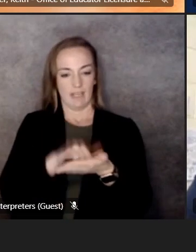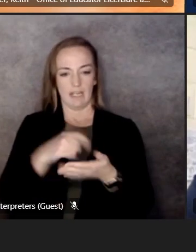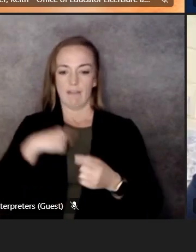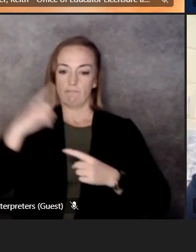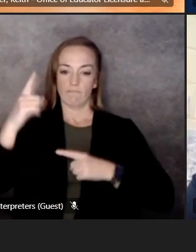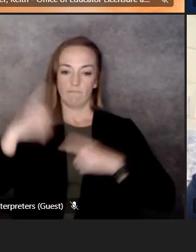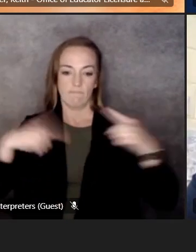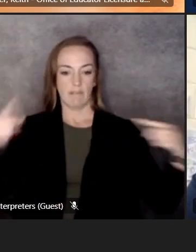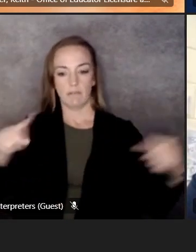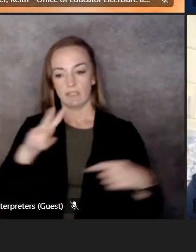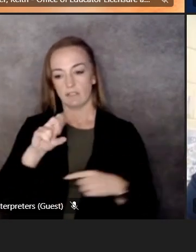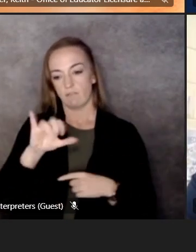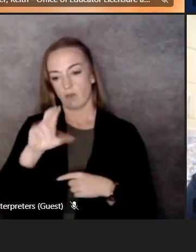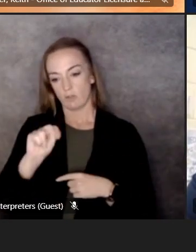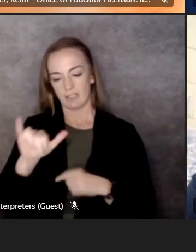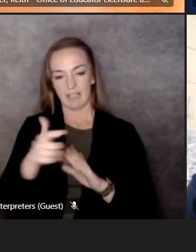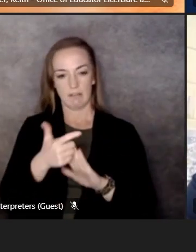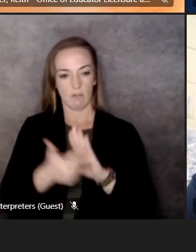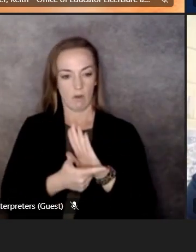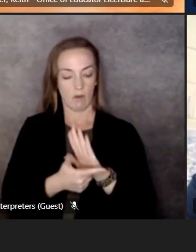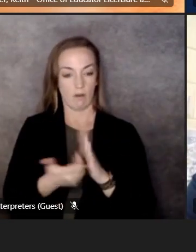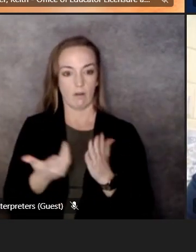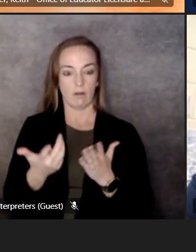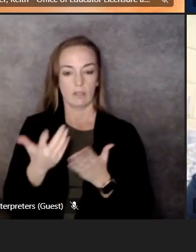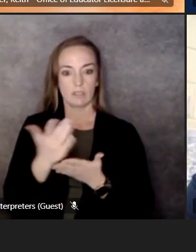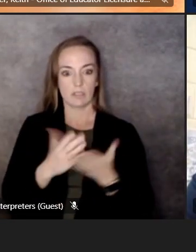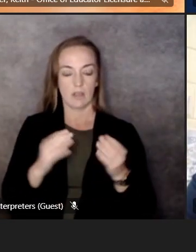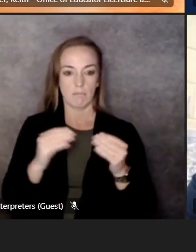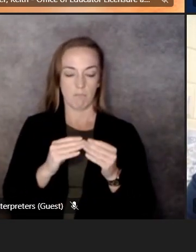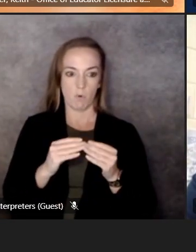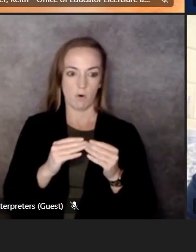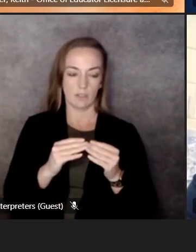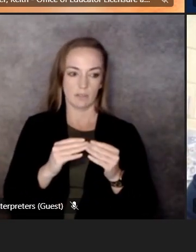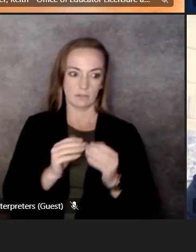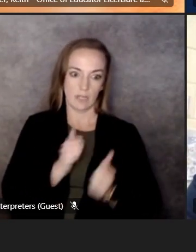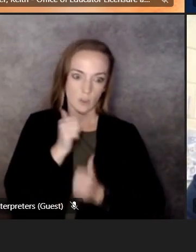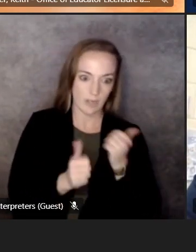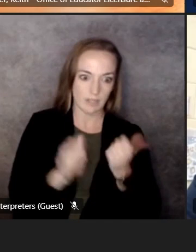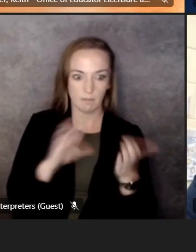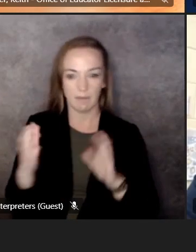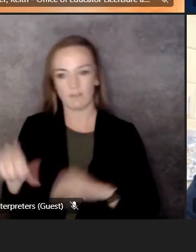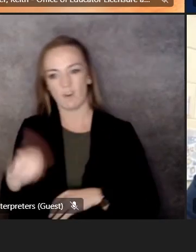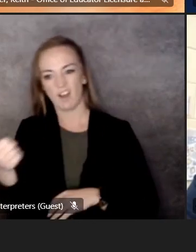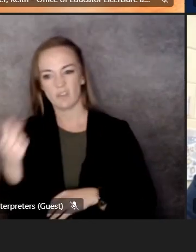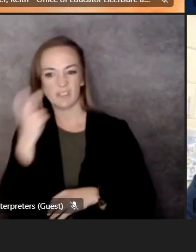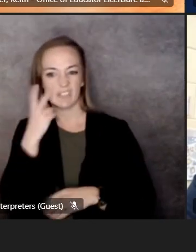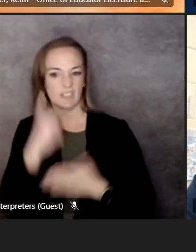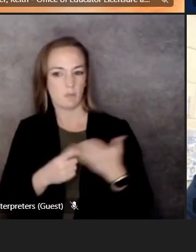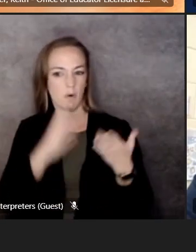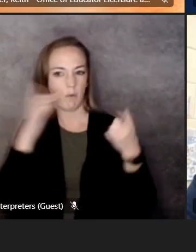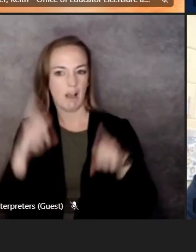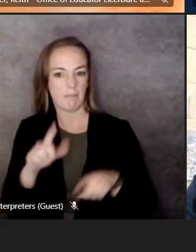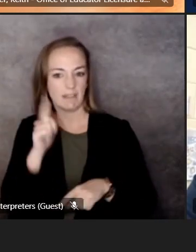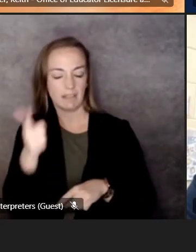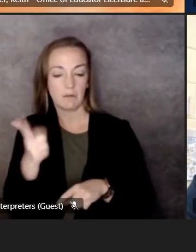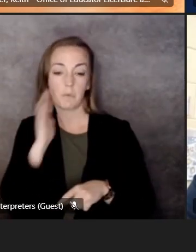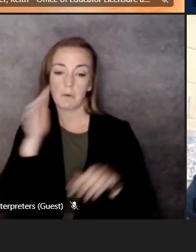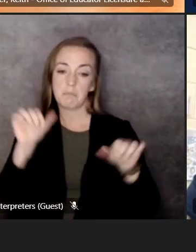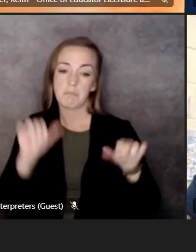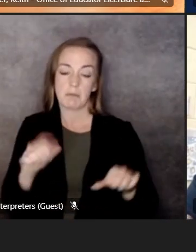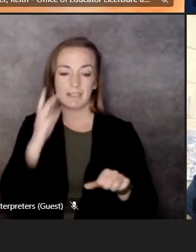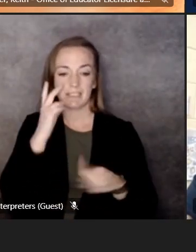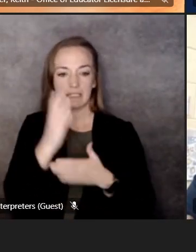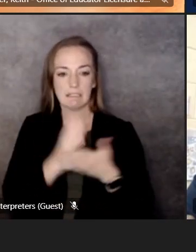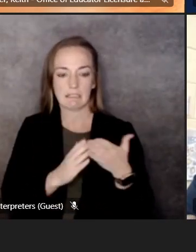more aggressive than others. So we'll see what form of that ultimately comes to pass, but we're probably going to see some